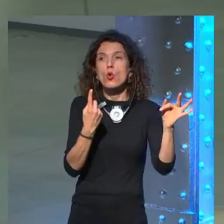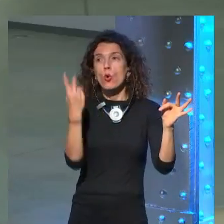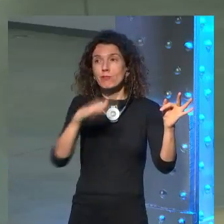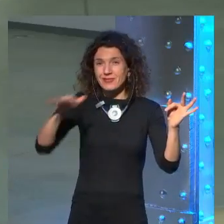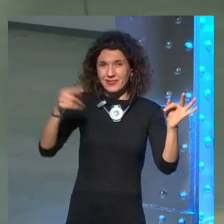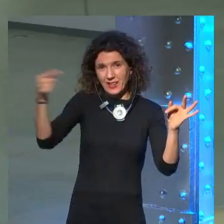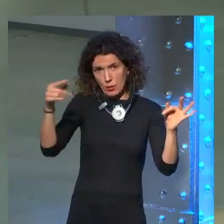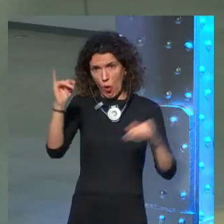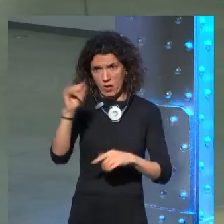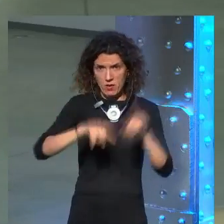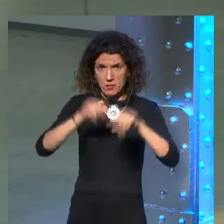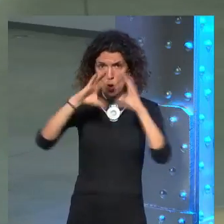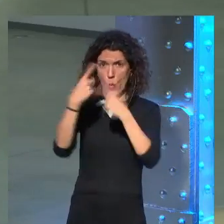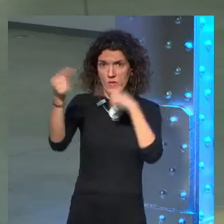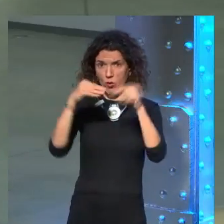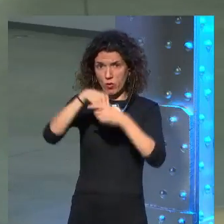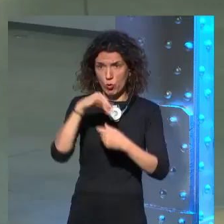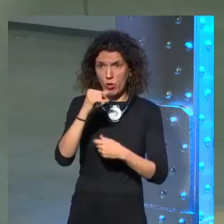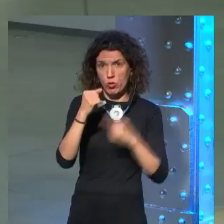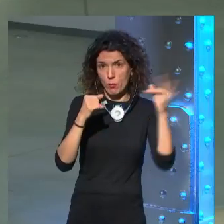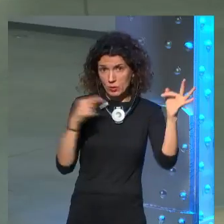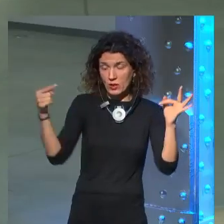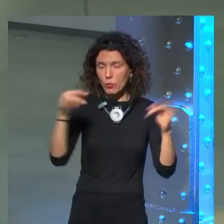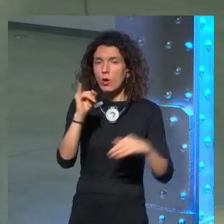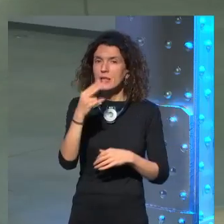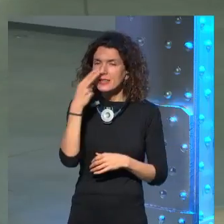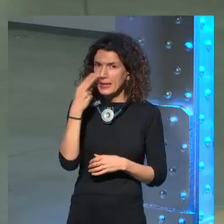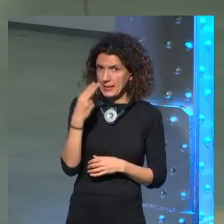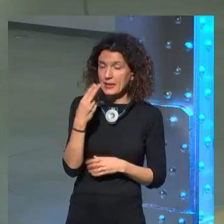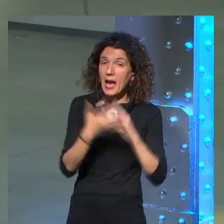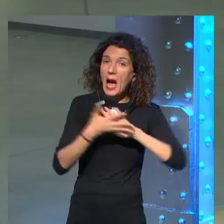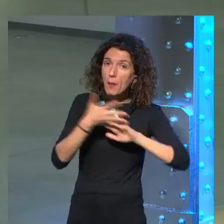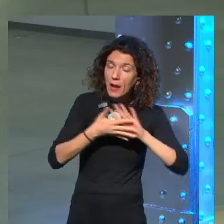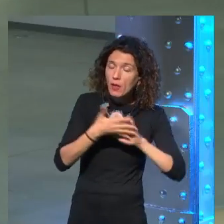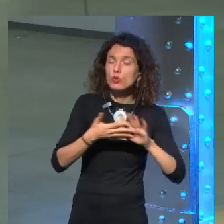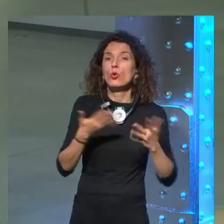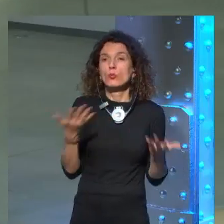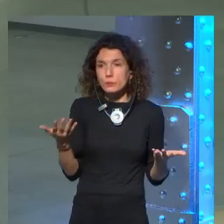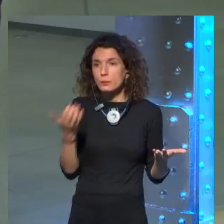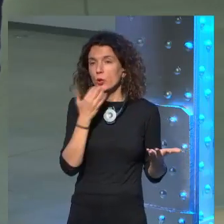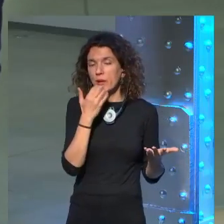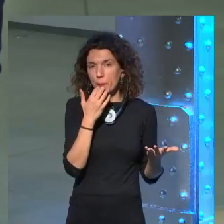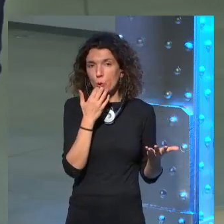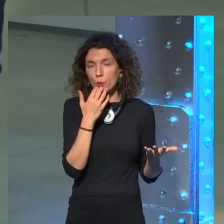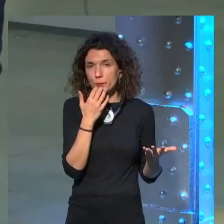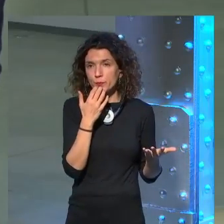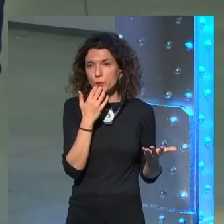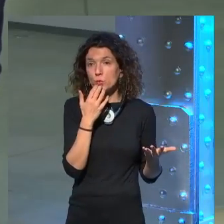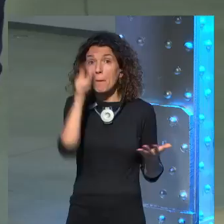example. So that's a very interesting thing. But you referred to what happens to somebody when they die.